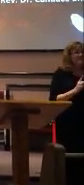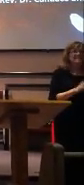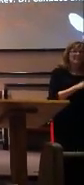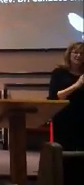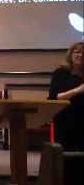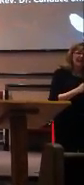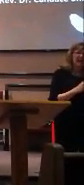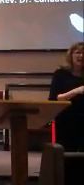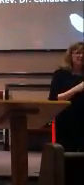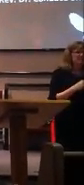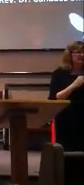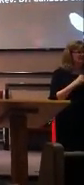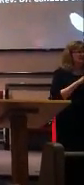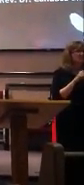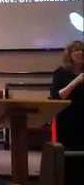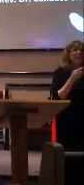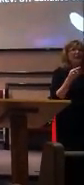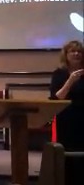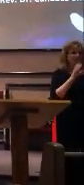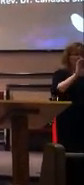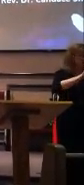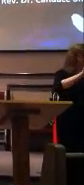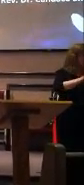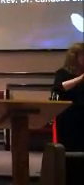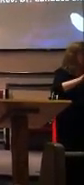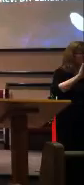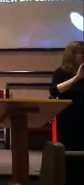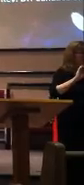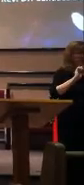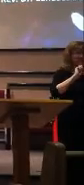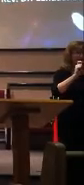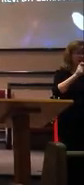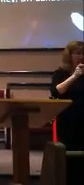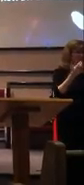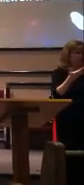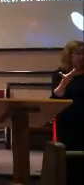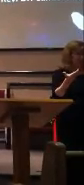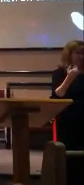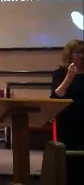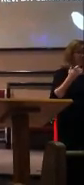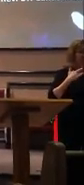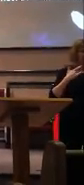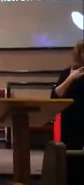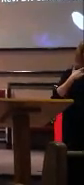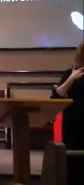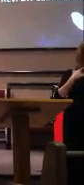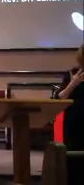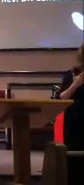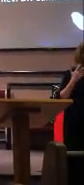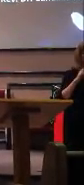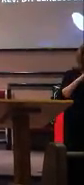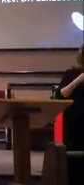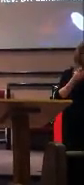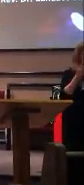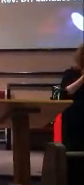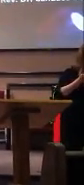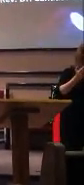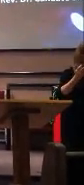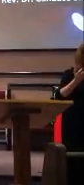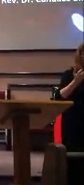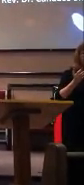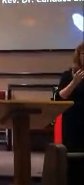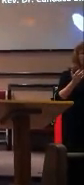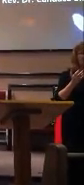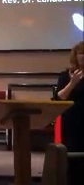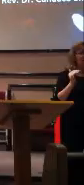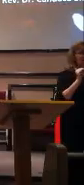Sometimes when structures in churches or denominations change, there's a little bit of anxiety about what all that means. There